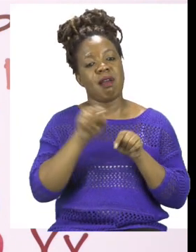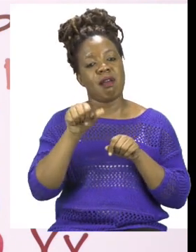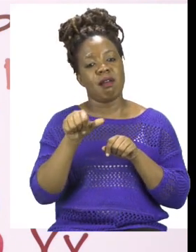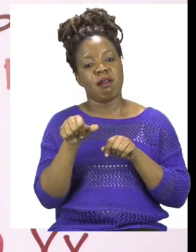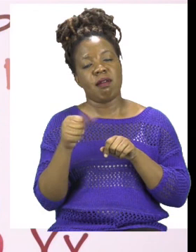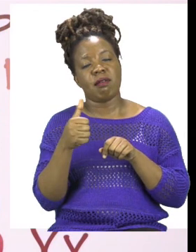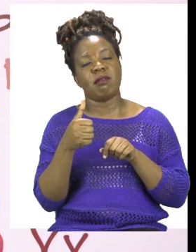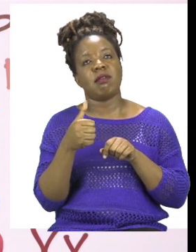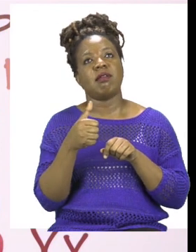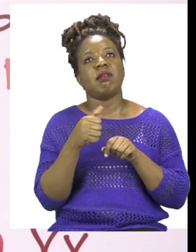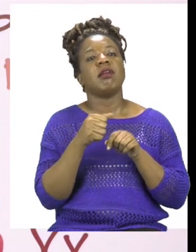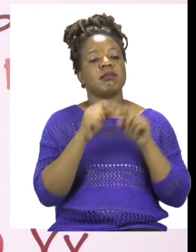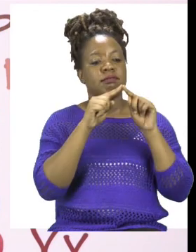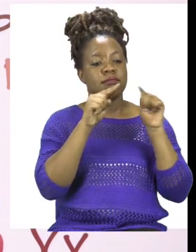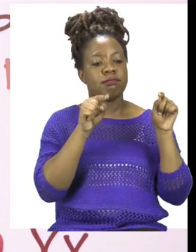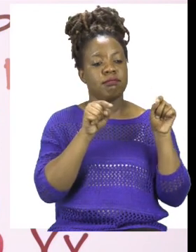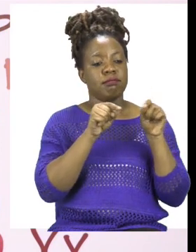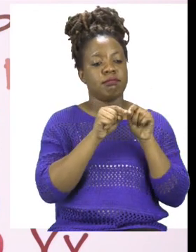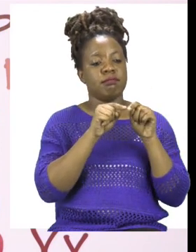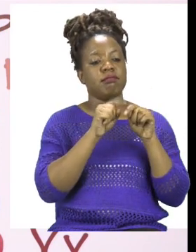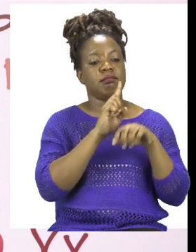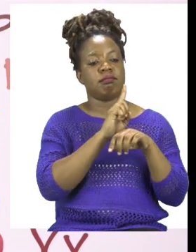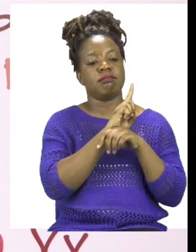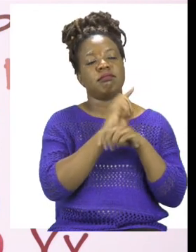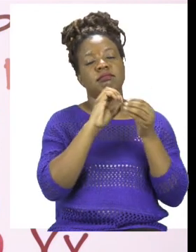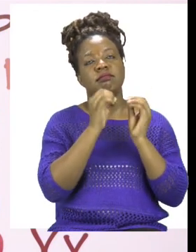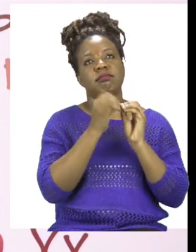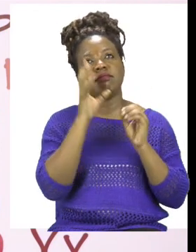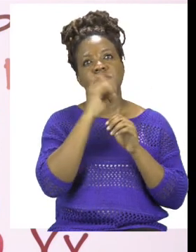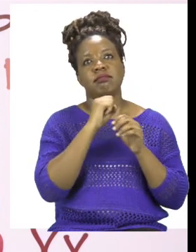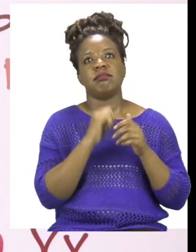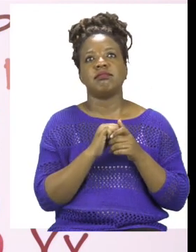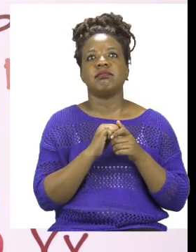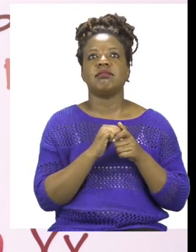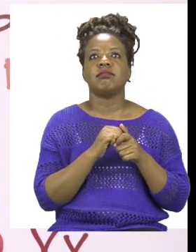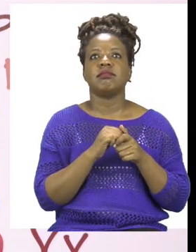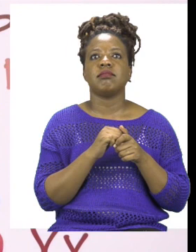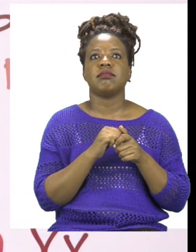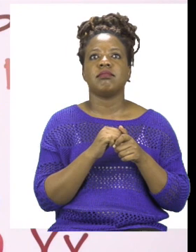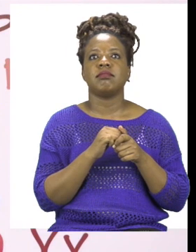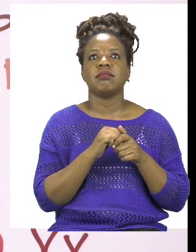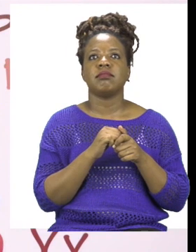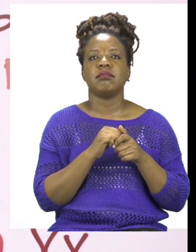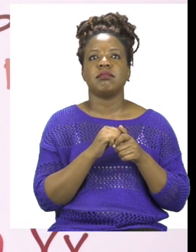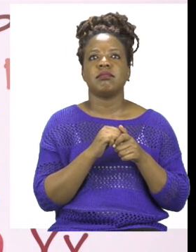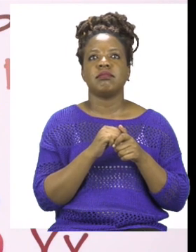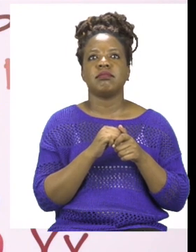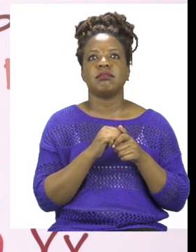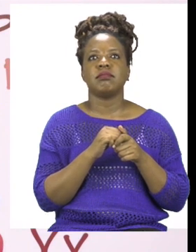boxes that are missing at the back of the equal sign, that's a different one